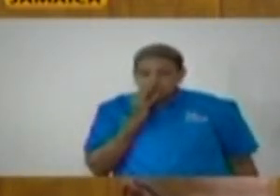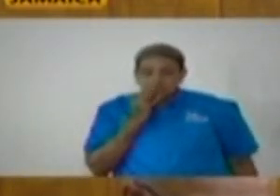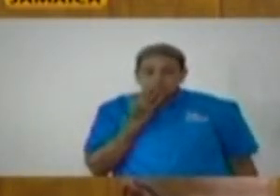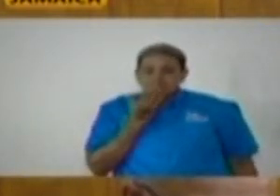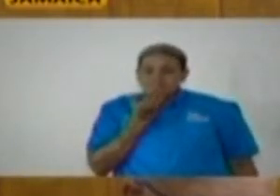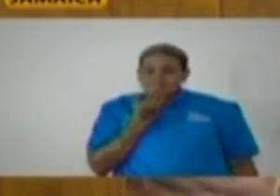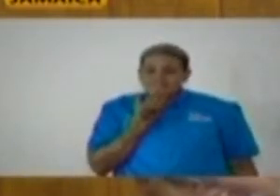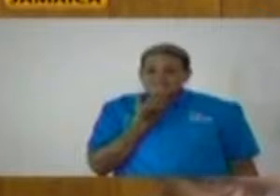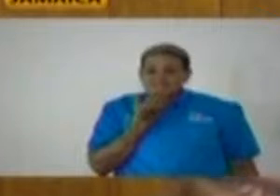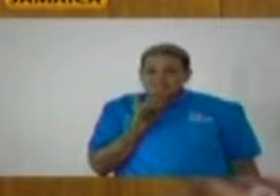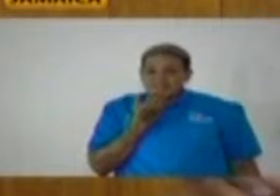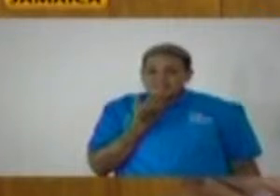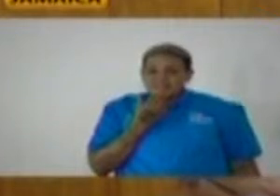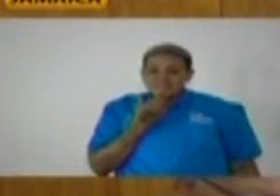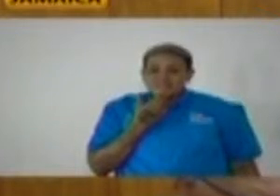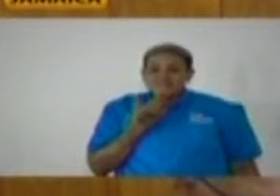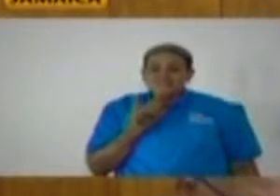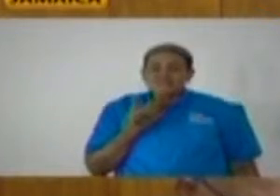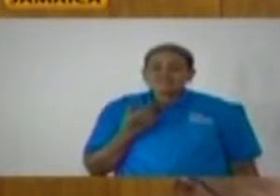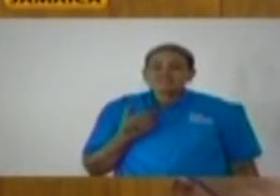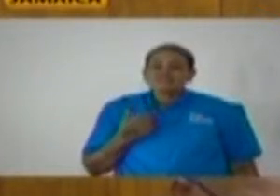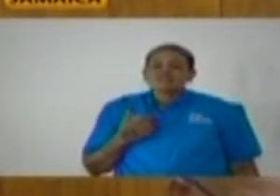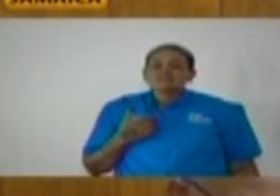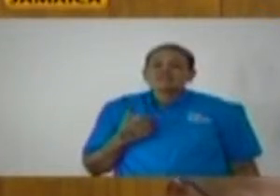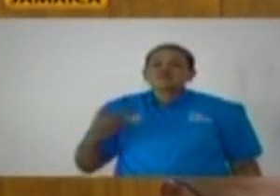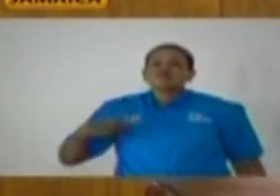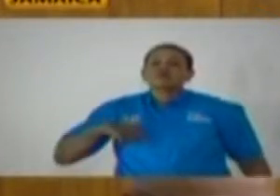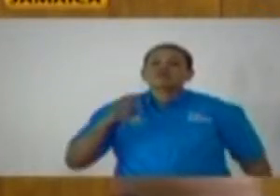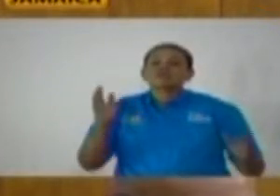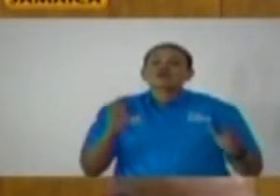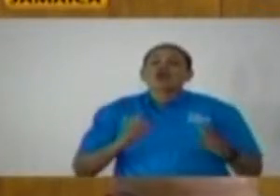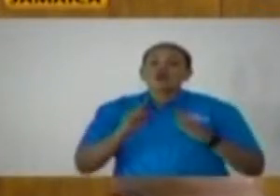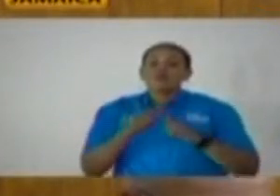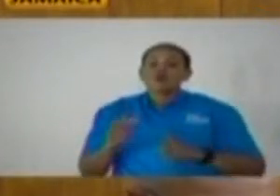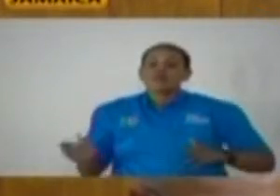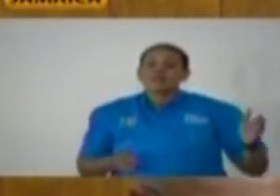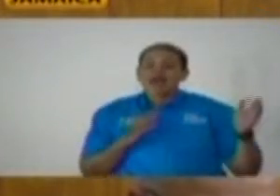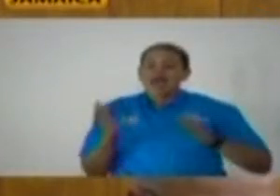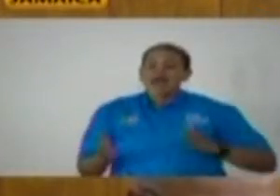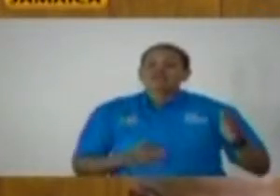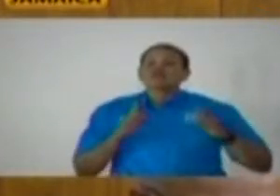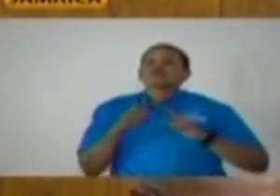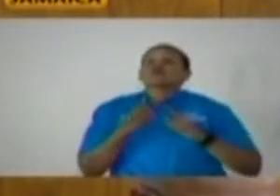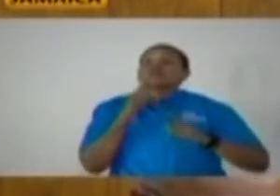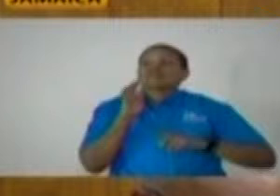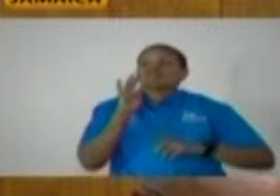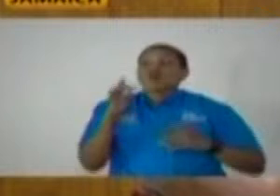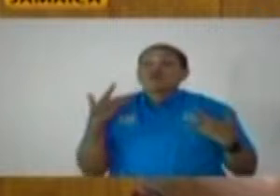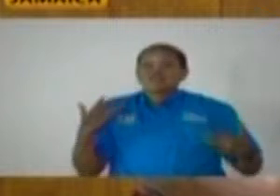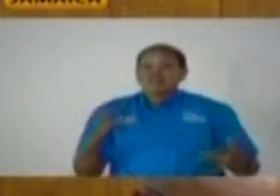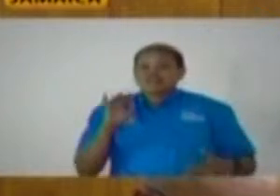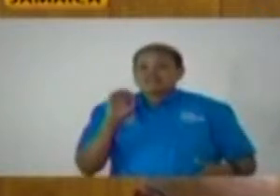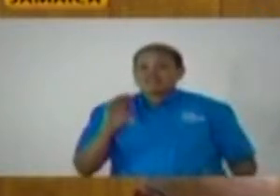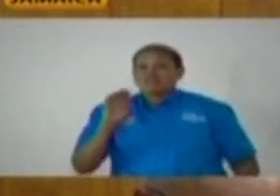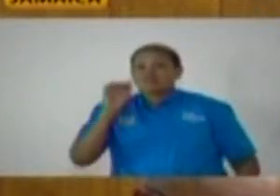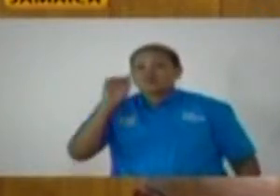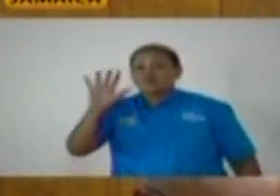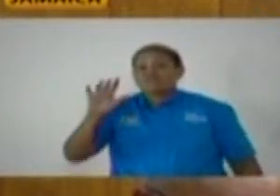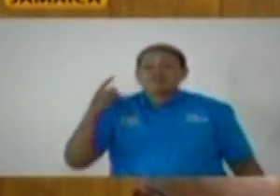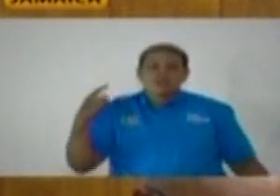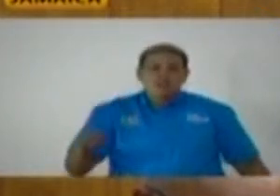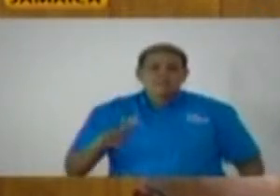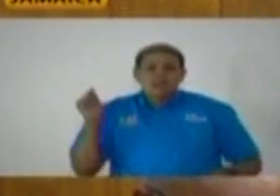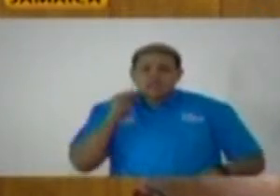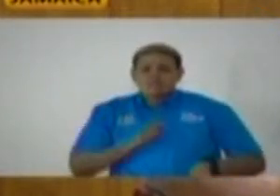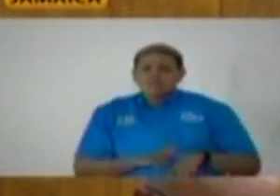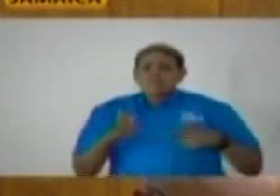you're putting that in place. And even as we talk about the planning, even with the 4 events that took place, every time there's